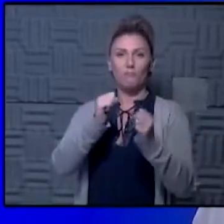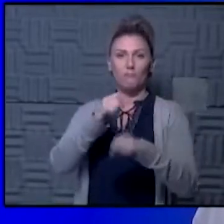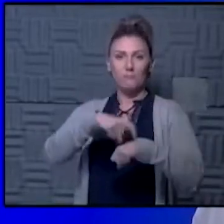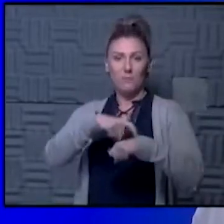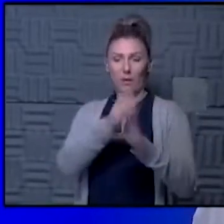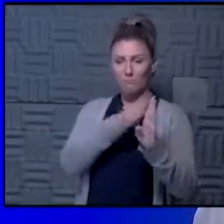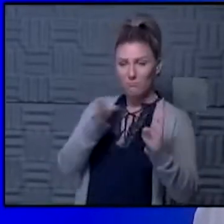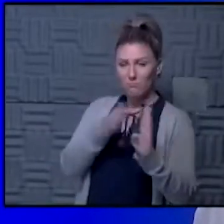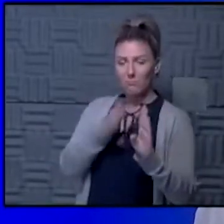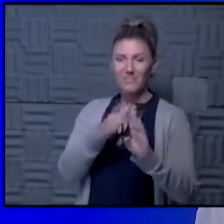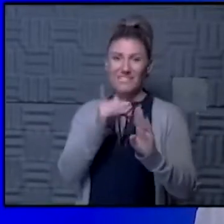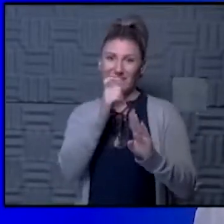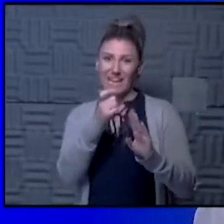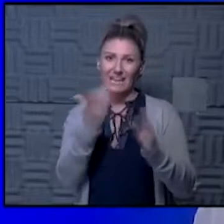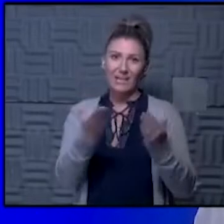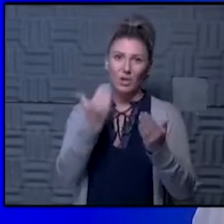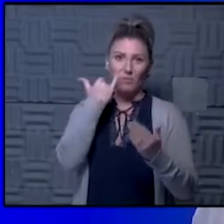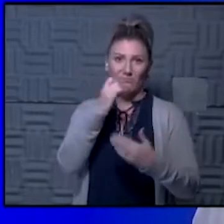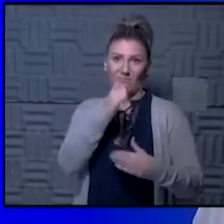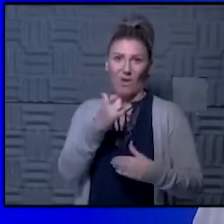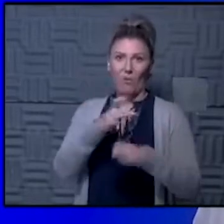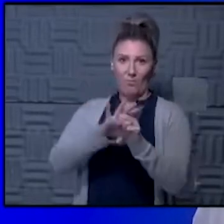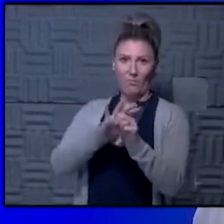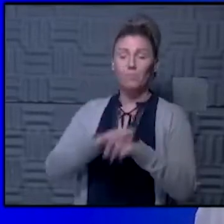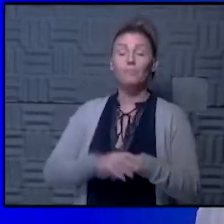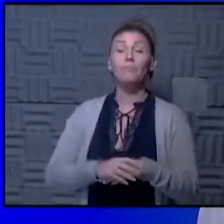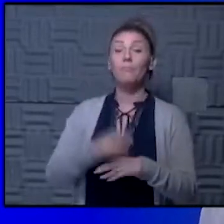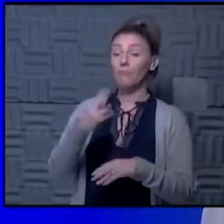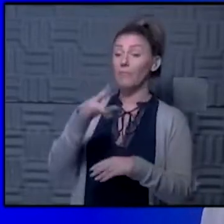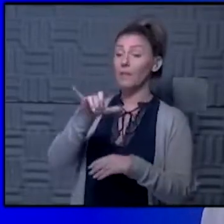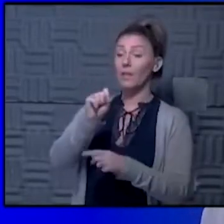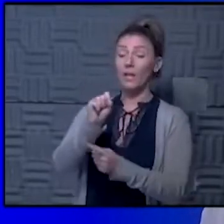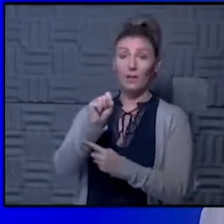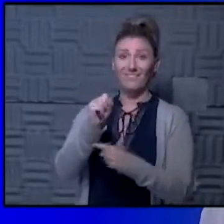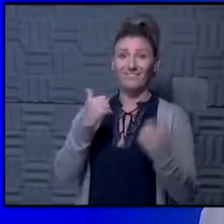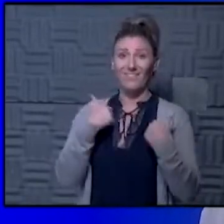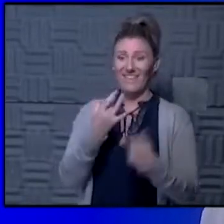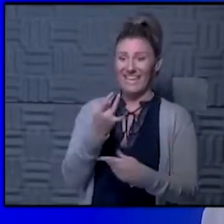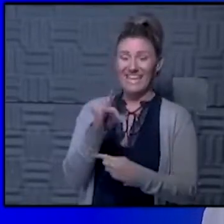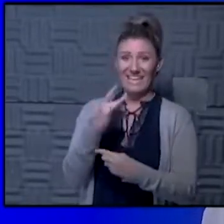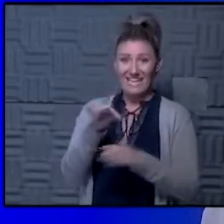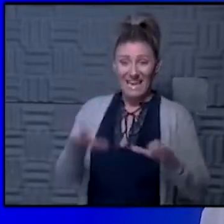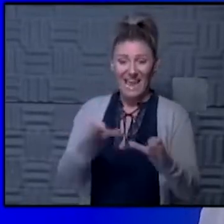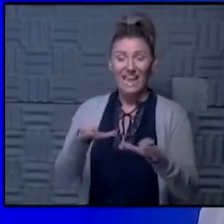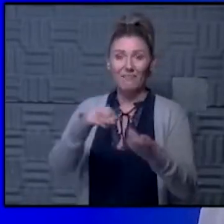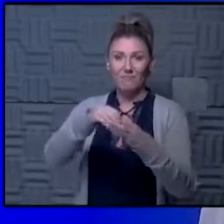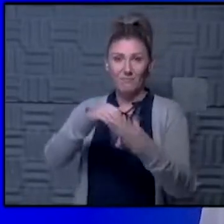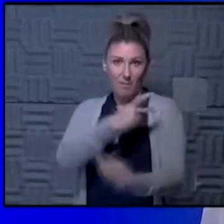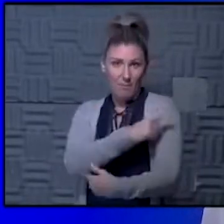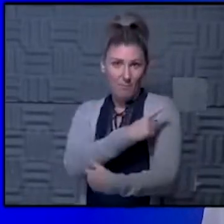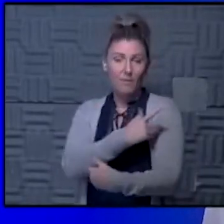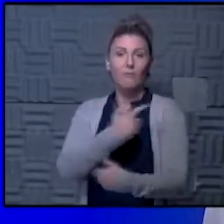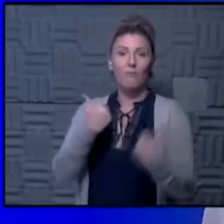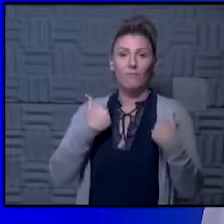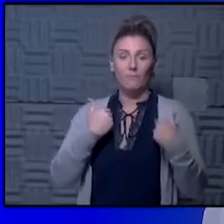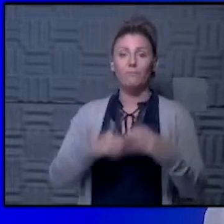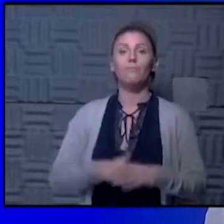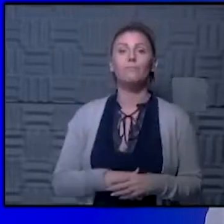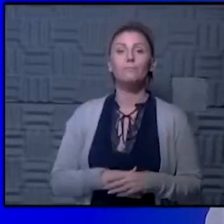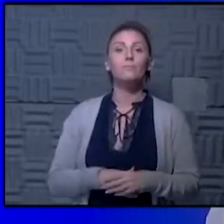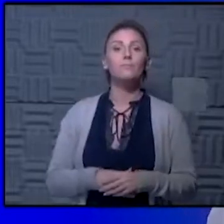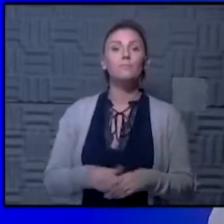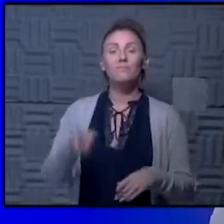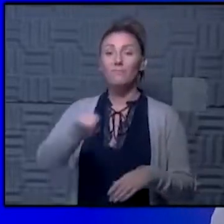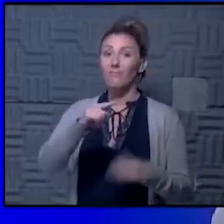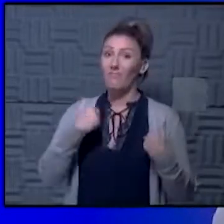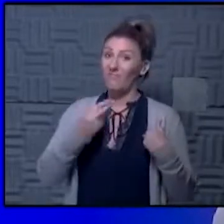here otherwise. Out in Hays, we do have, there are 18 active inpatients, so they